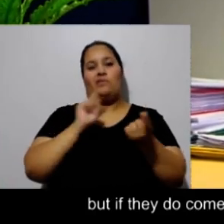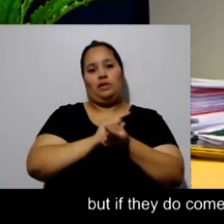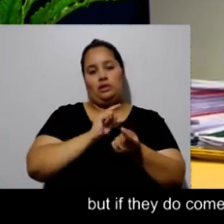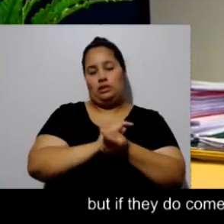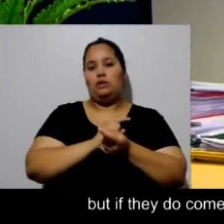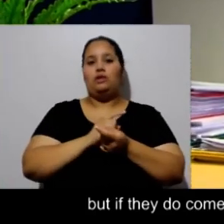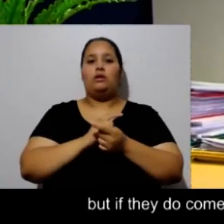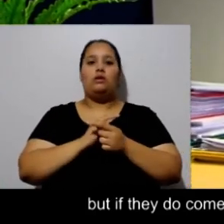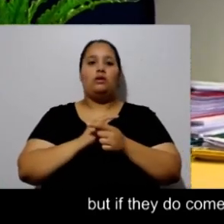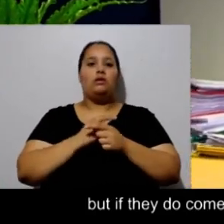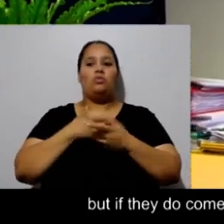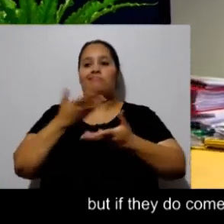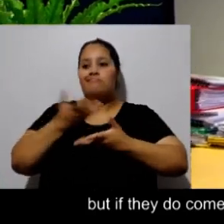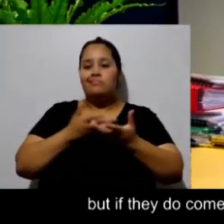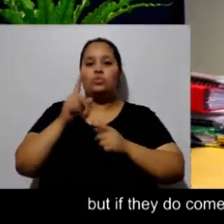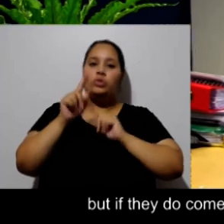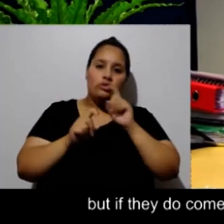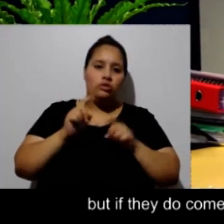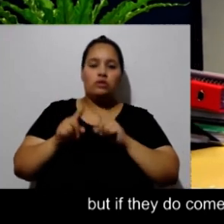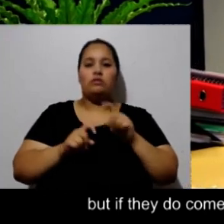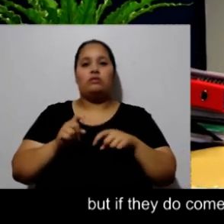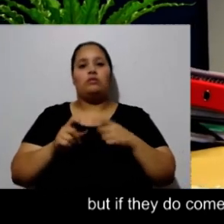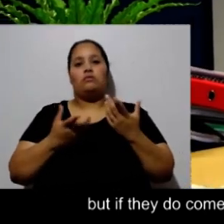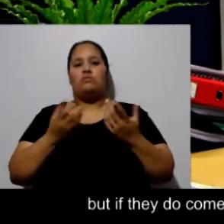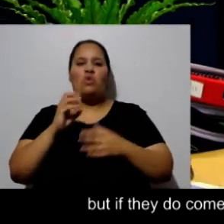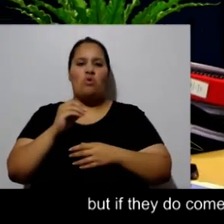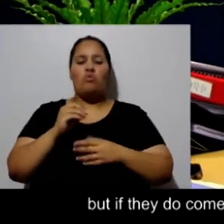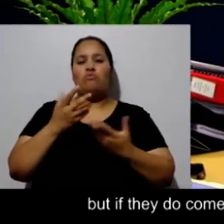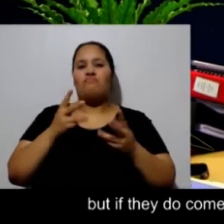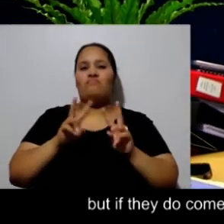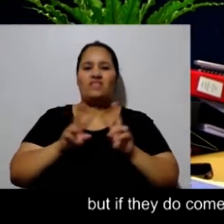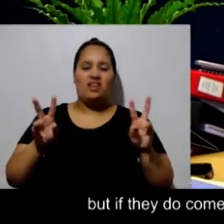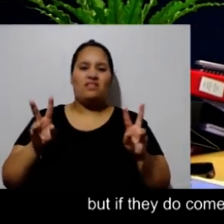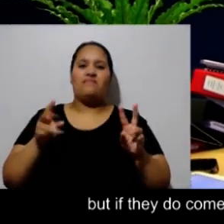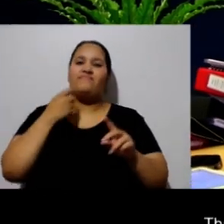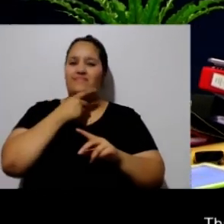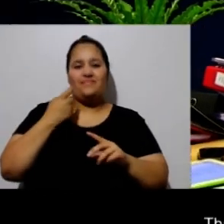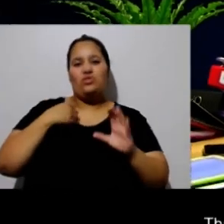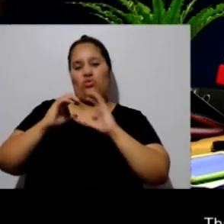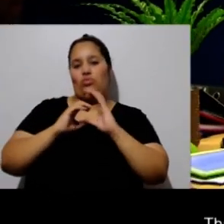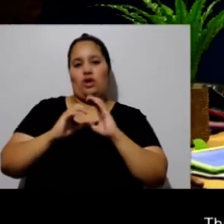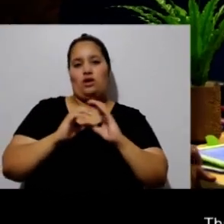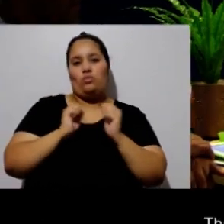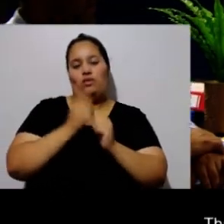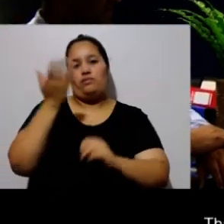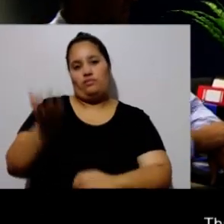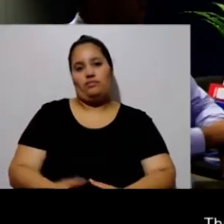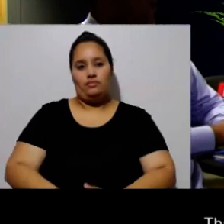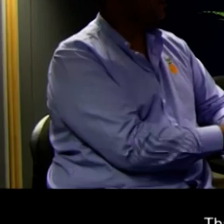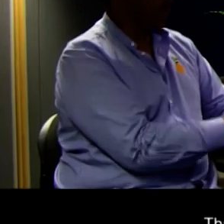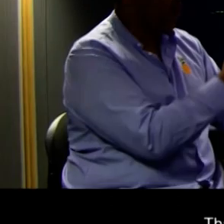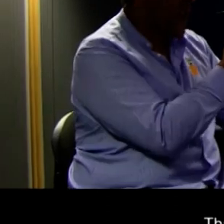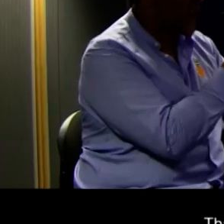we have a meeting, um, the counseling questions, So, it's very, um, easy to communicate with them.